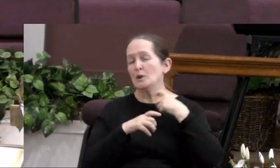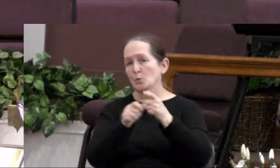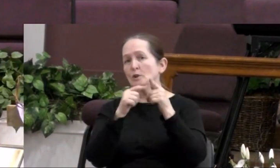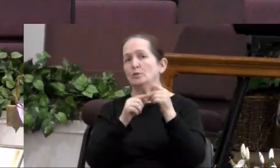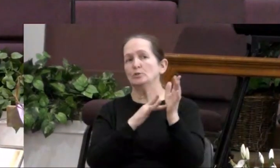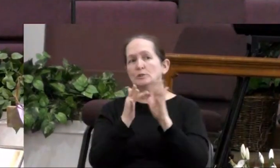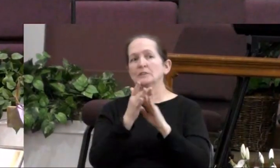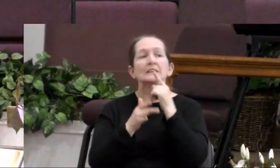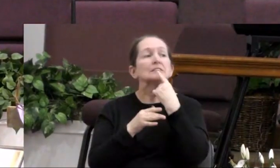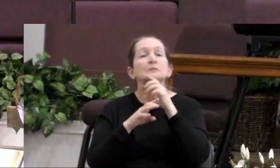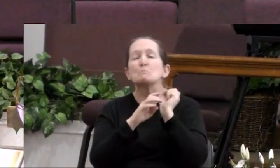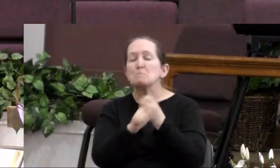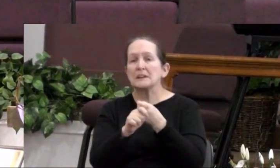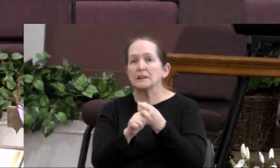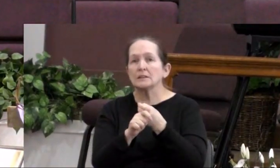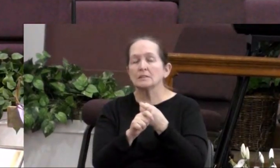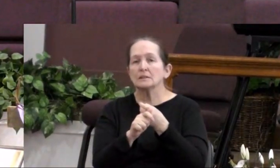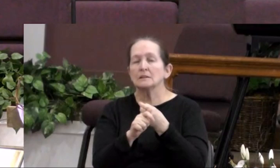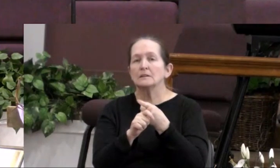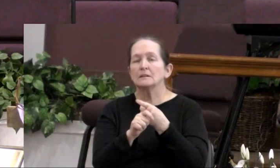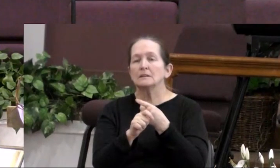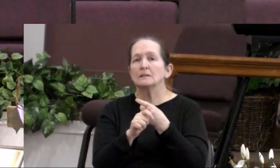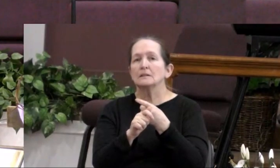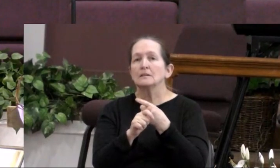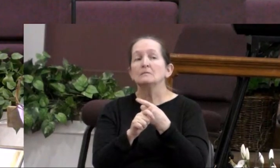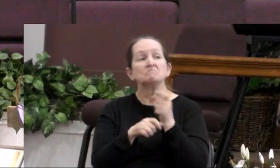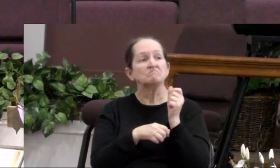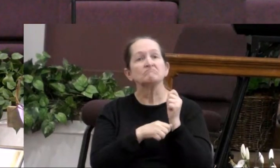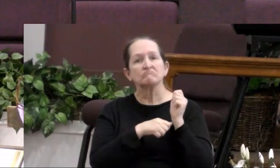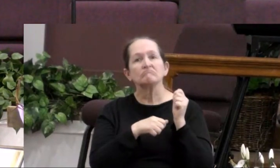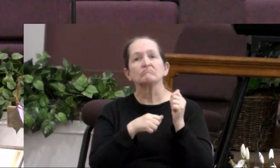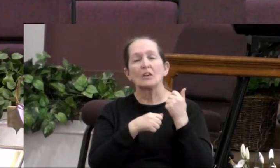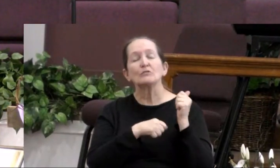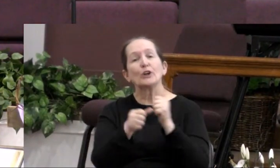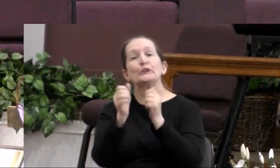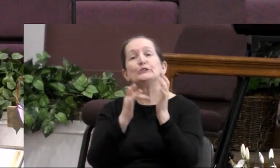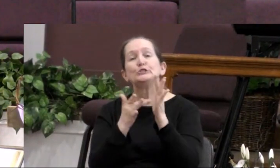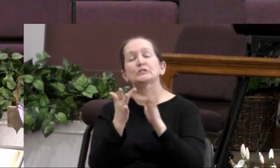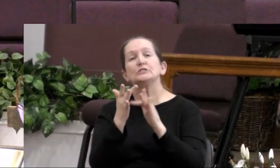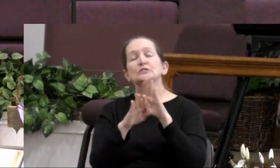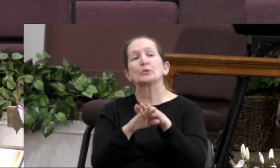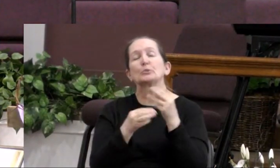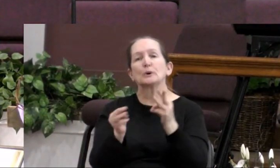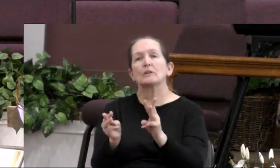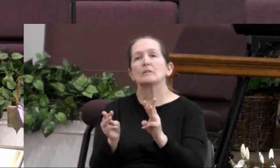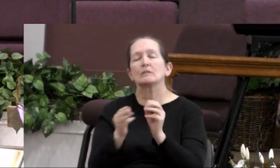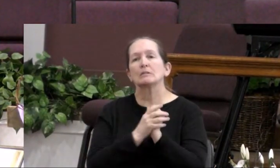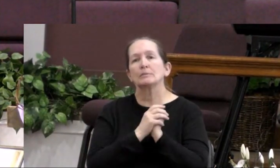immediately he followed Jesus on the way.